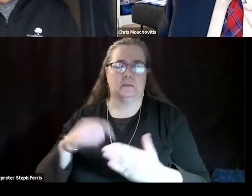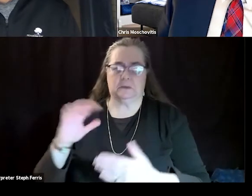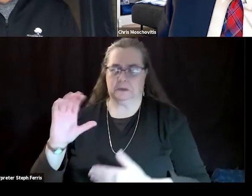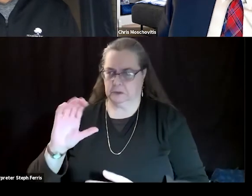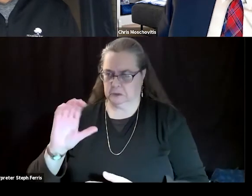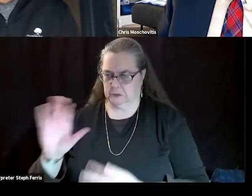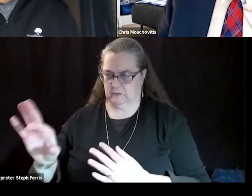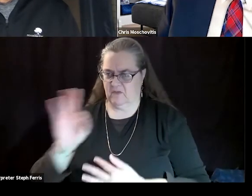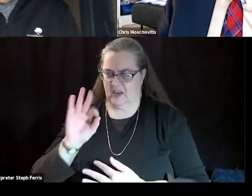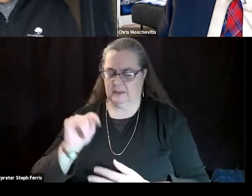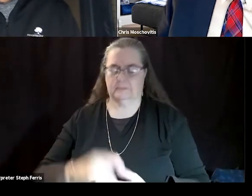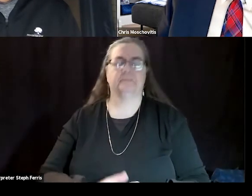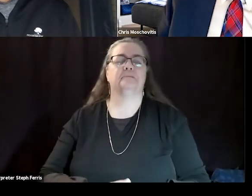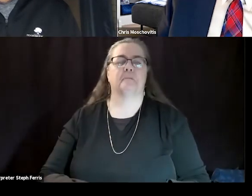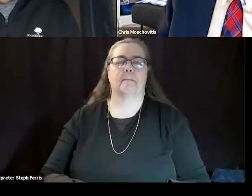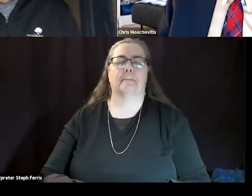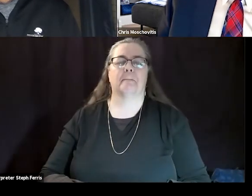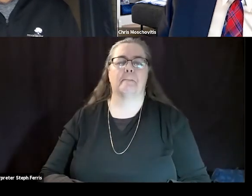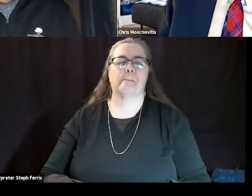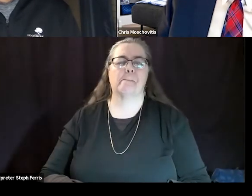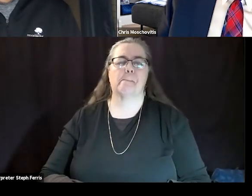will find it.